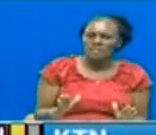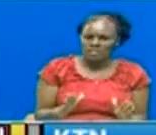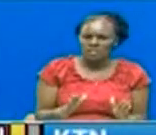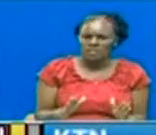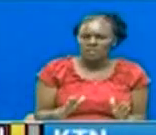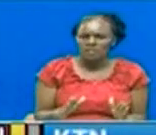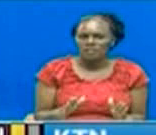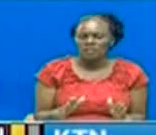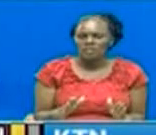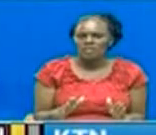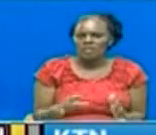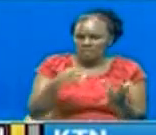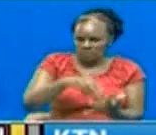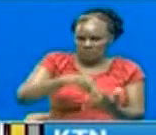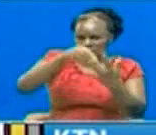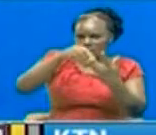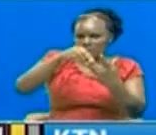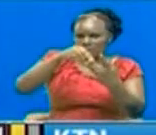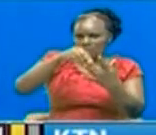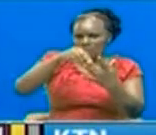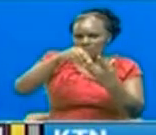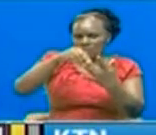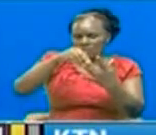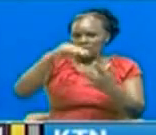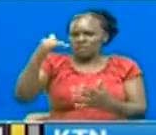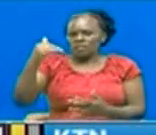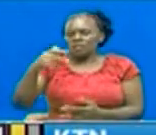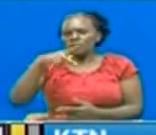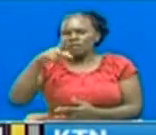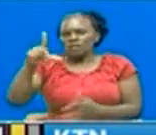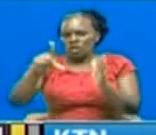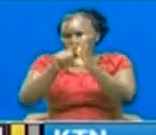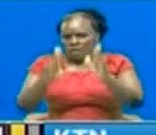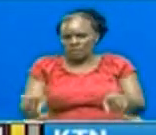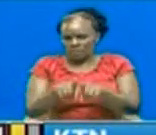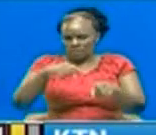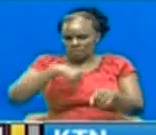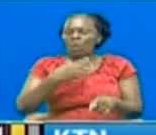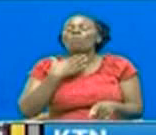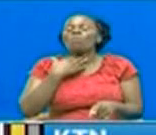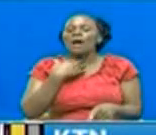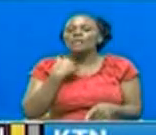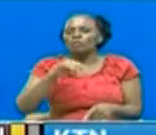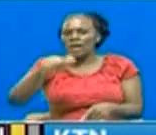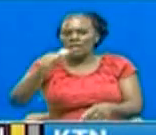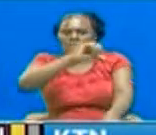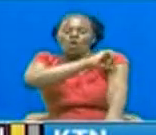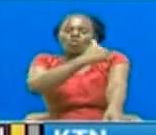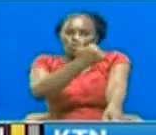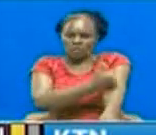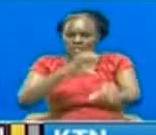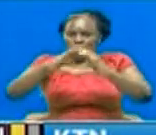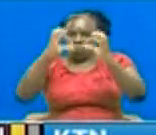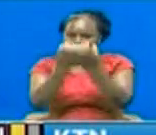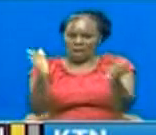listen to me, in particular senior, I mean junior Mutula is a lawyer like me. We want an oversight authority